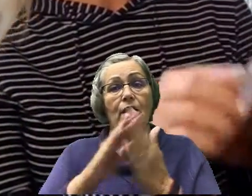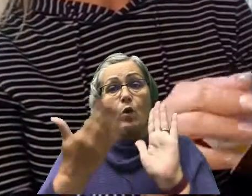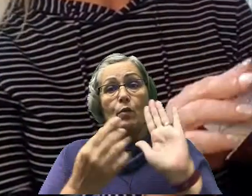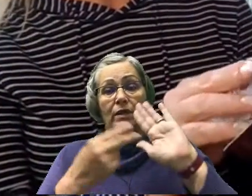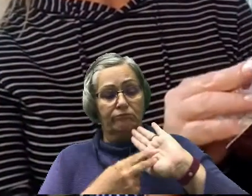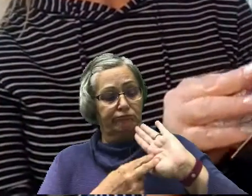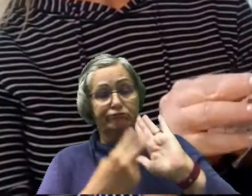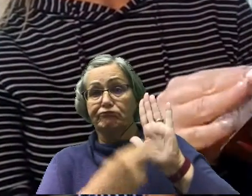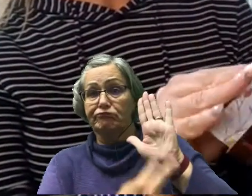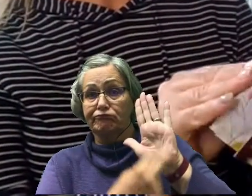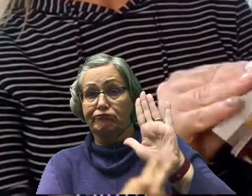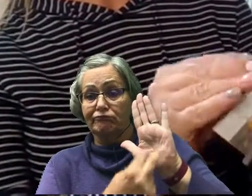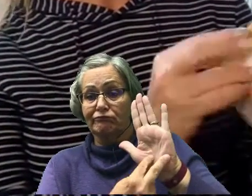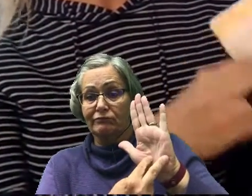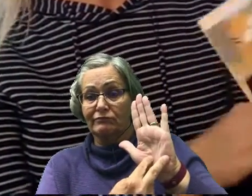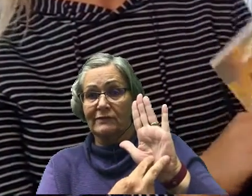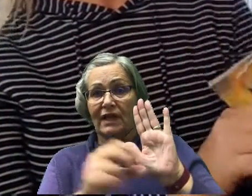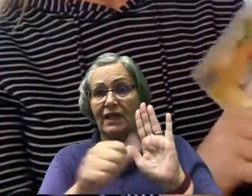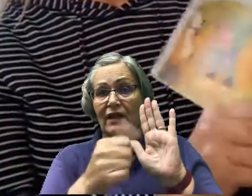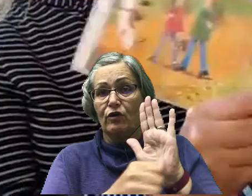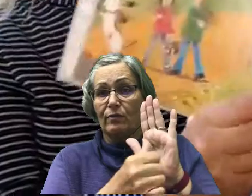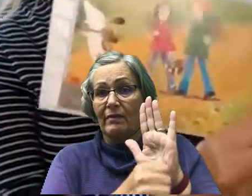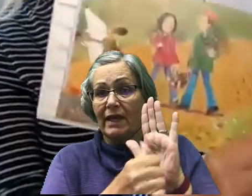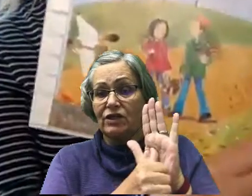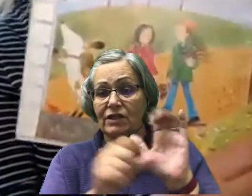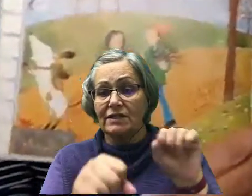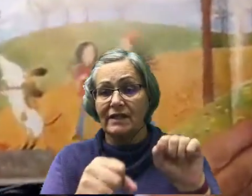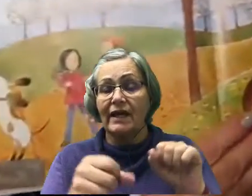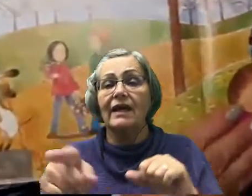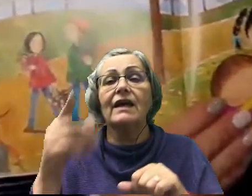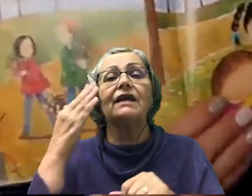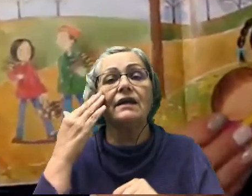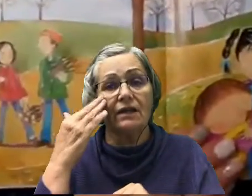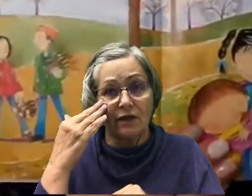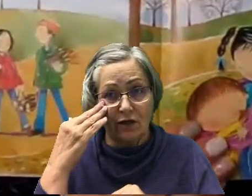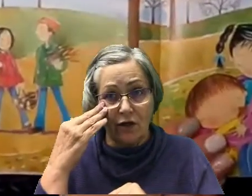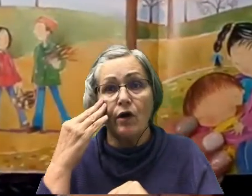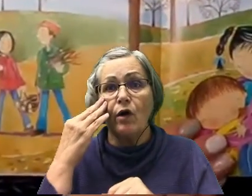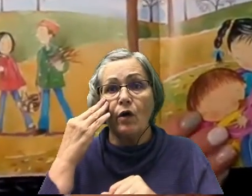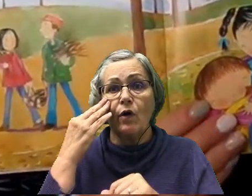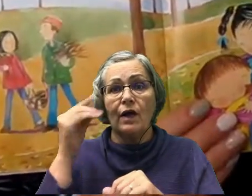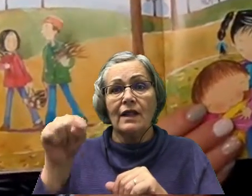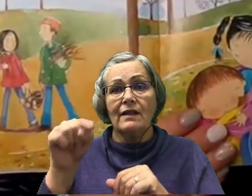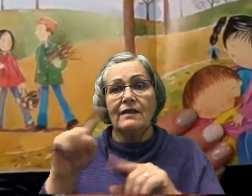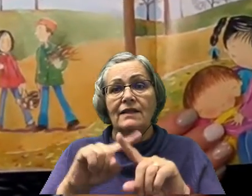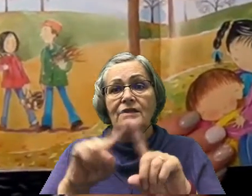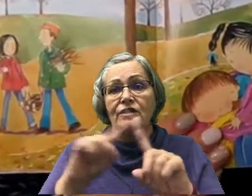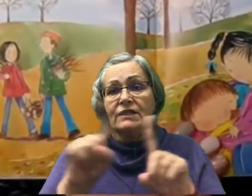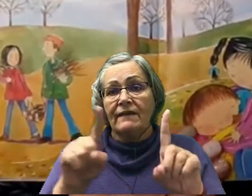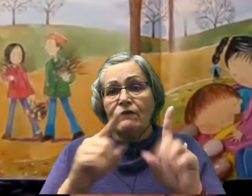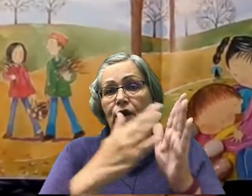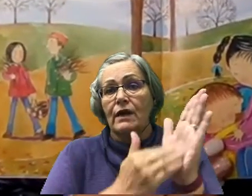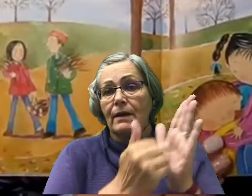and look at some other pages, I can tell that these are paintings